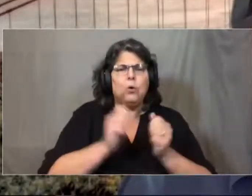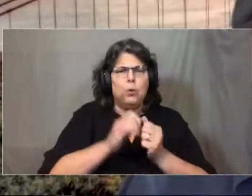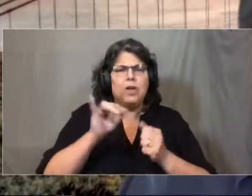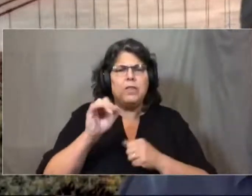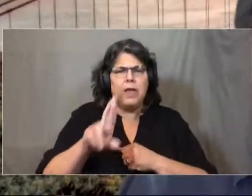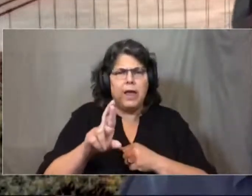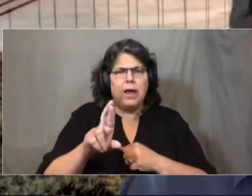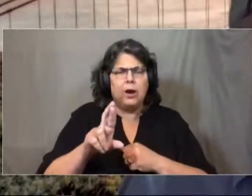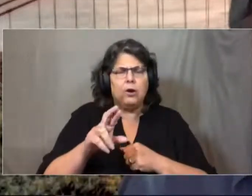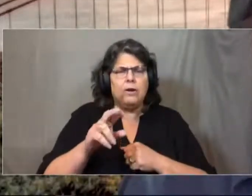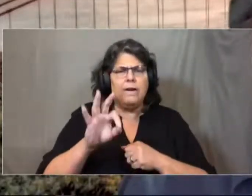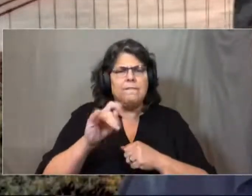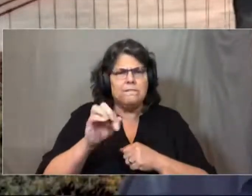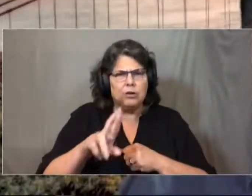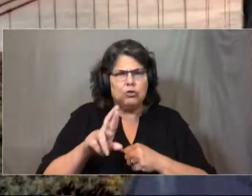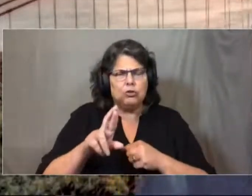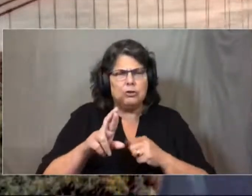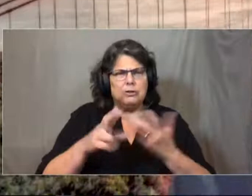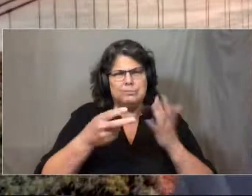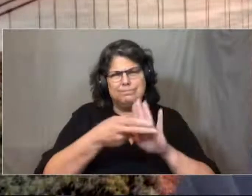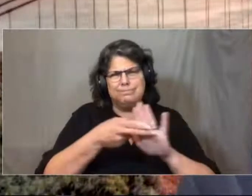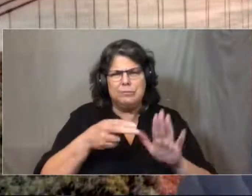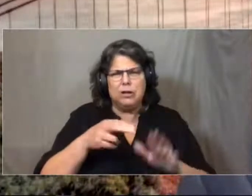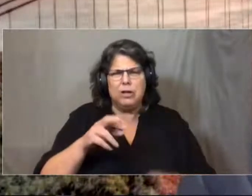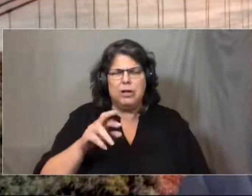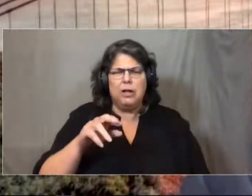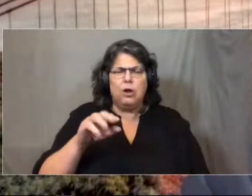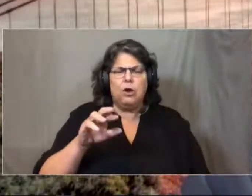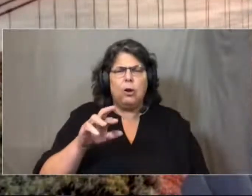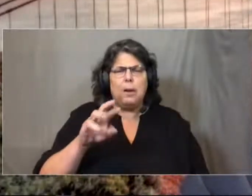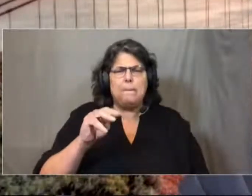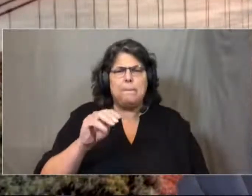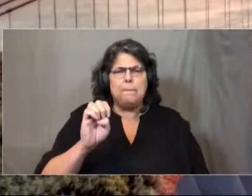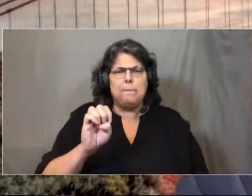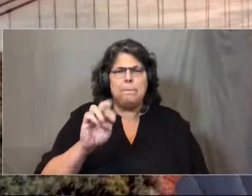MERV 13 or higher. And